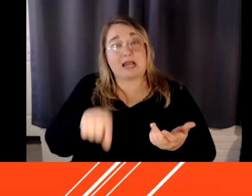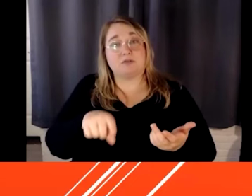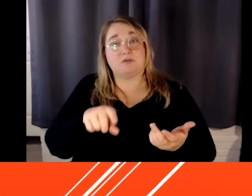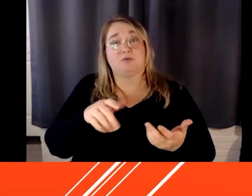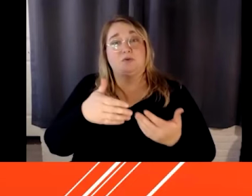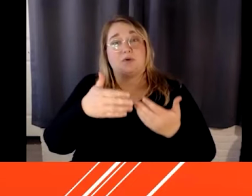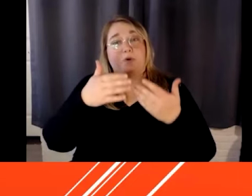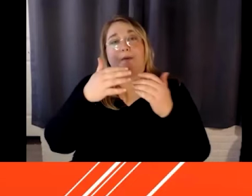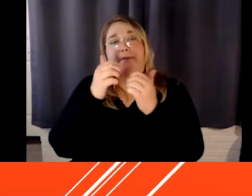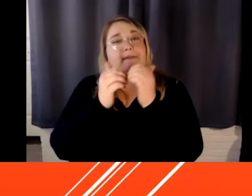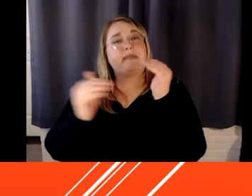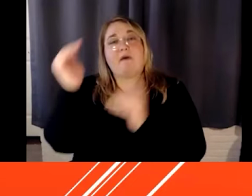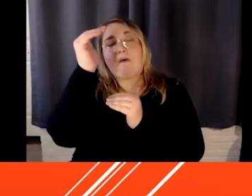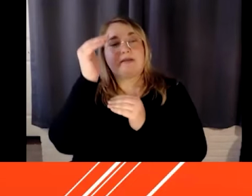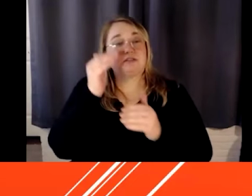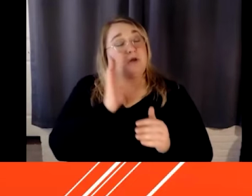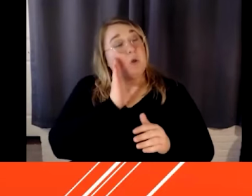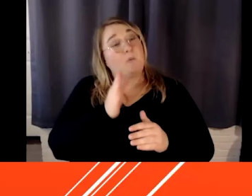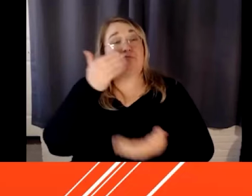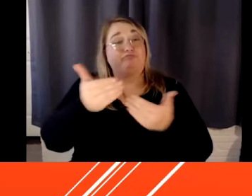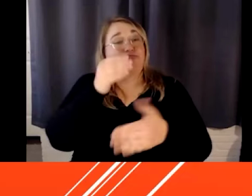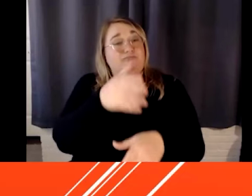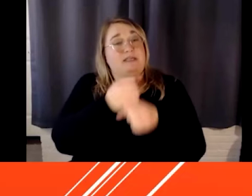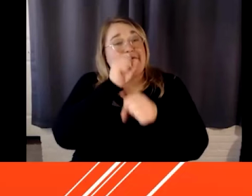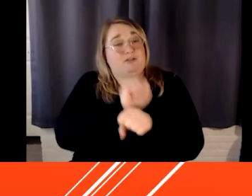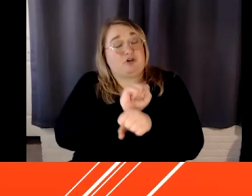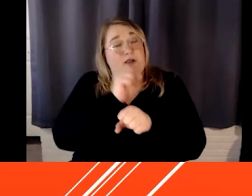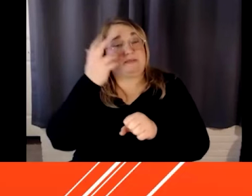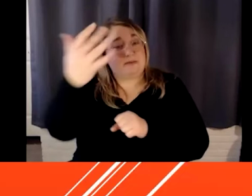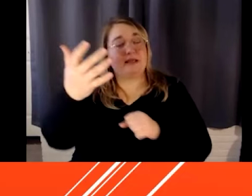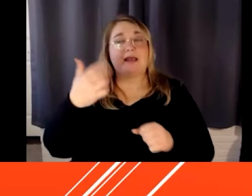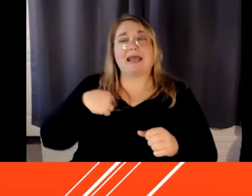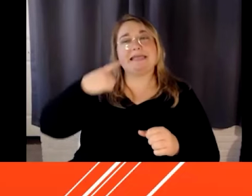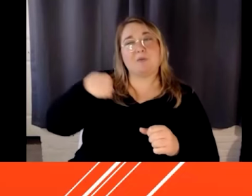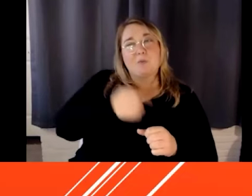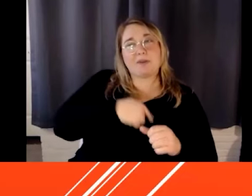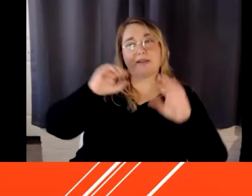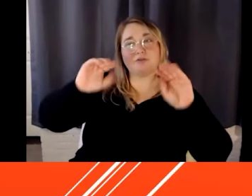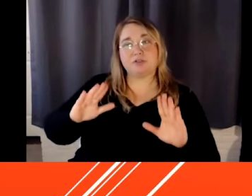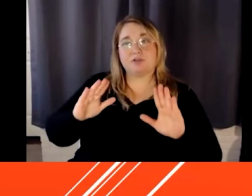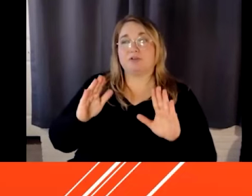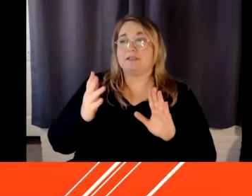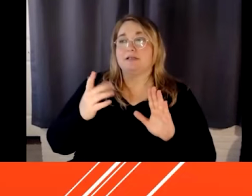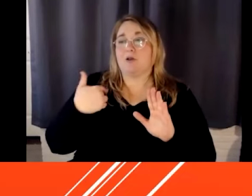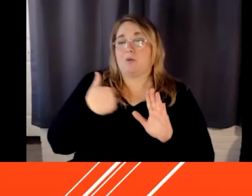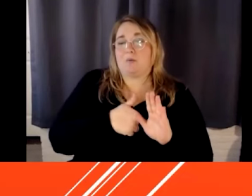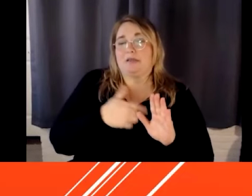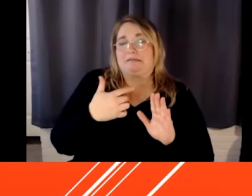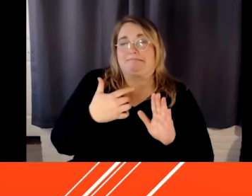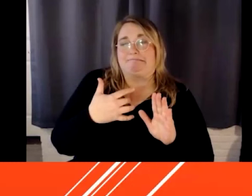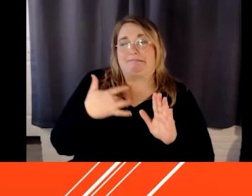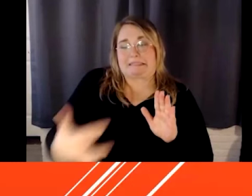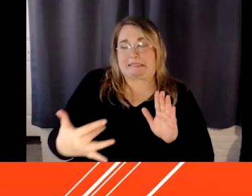right? And I think as instructors, we have a tendency to not want to do that because we don't have any control of the hiring process, do we? We're trying